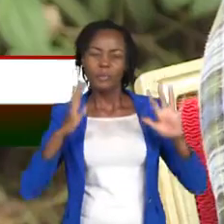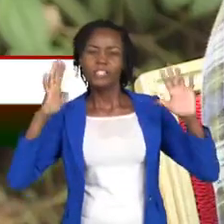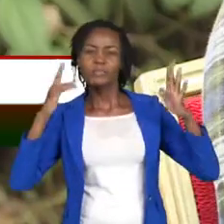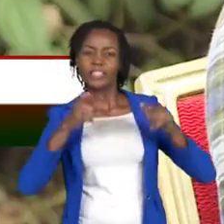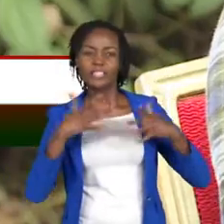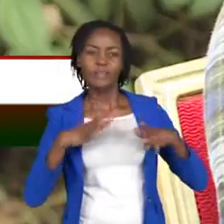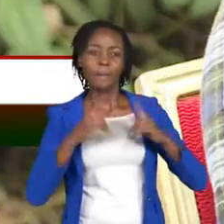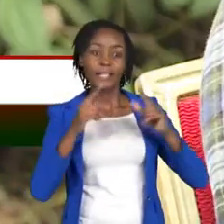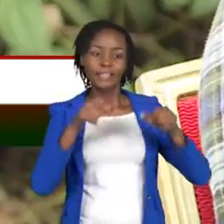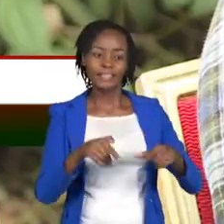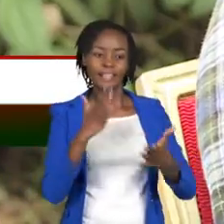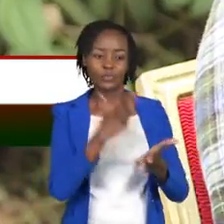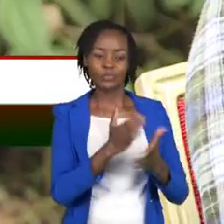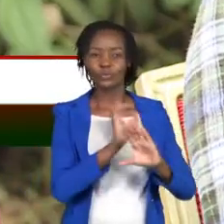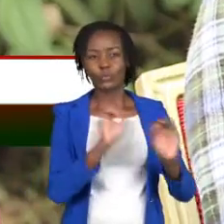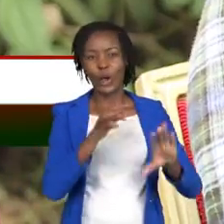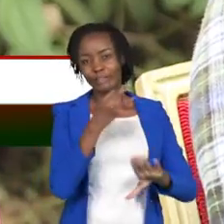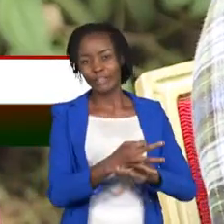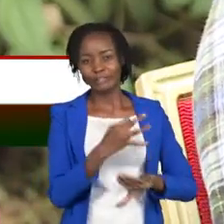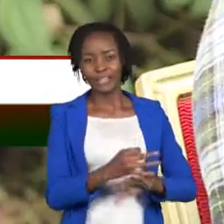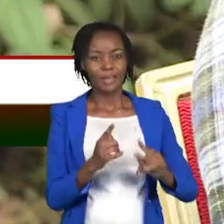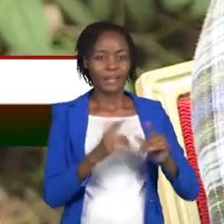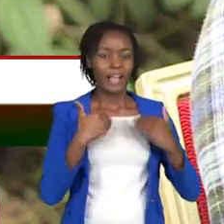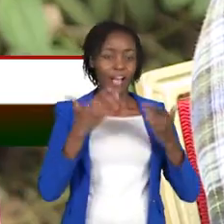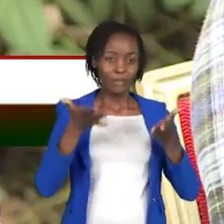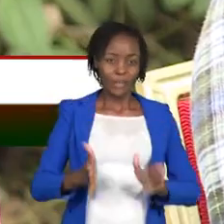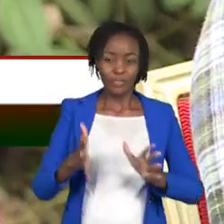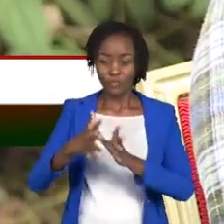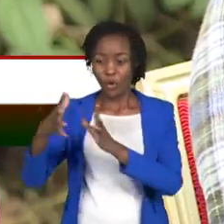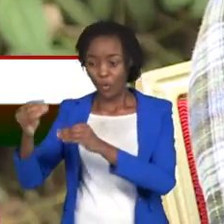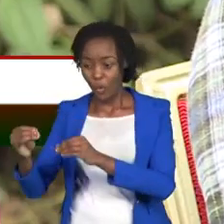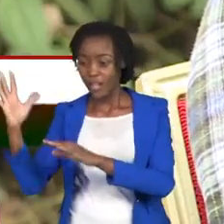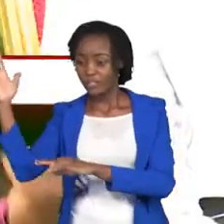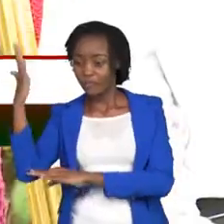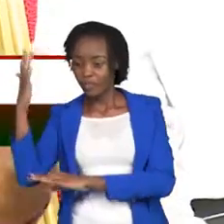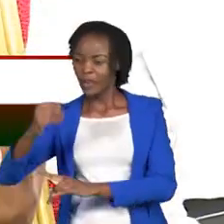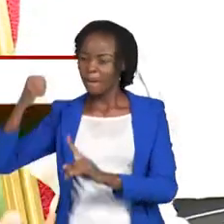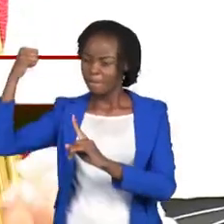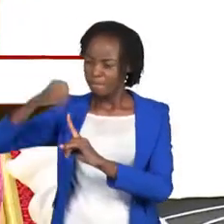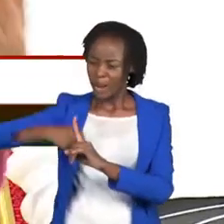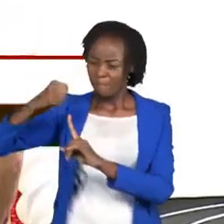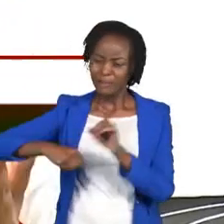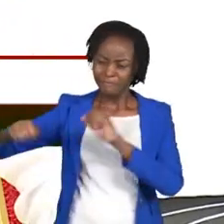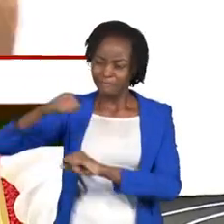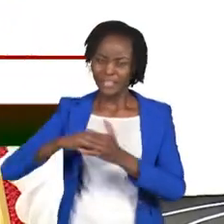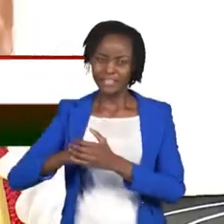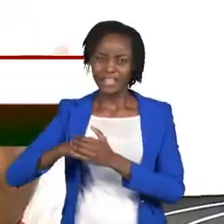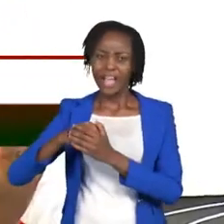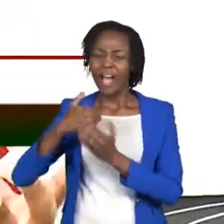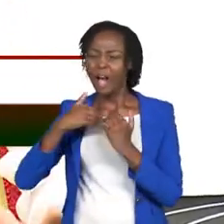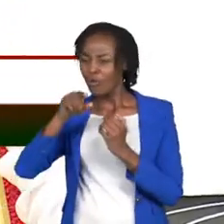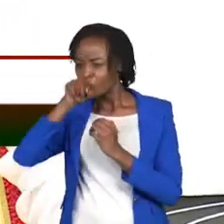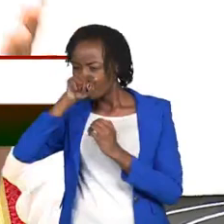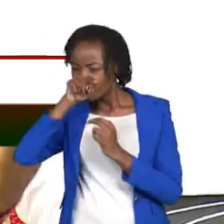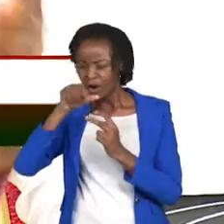guys don't exist, but we have someone who went to the forest and fought mosquitoes, cold, bullets, and so